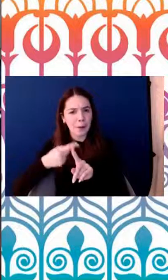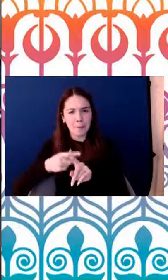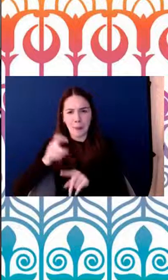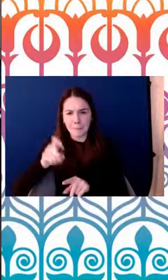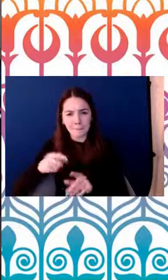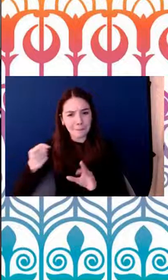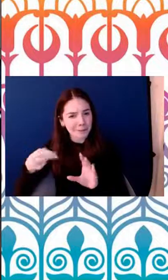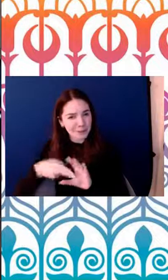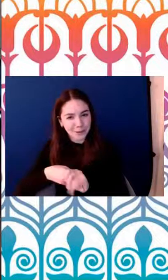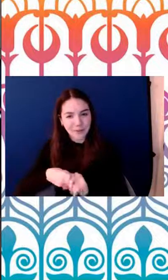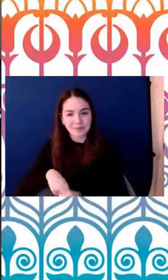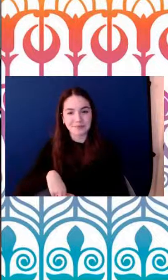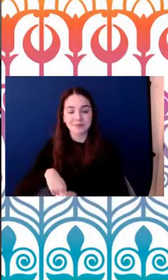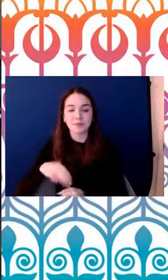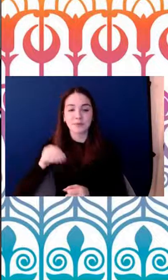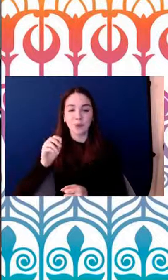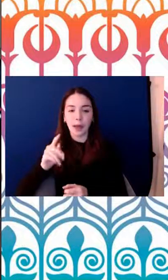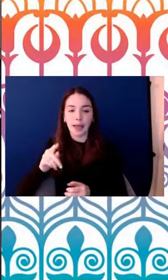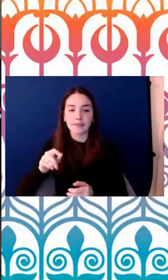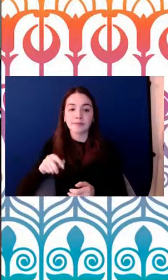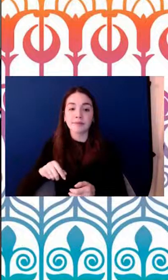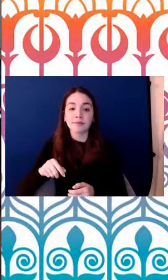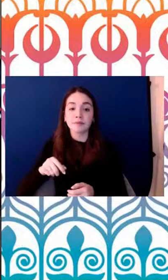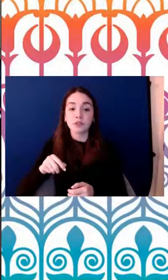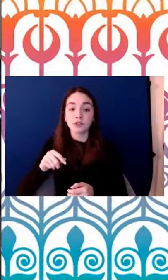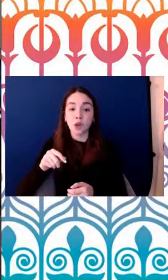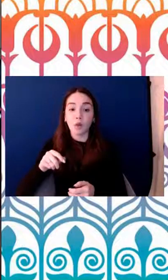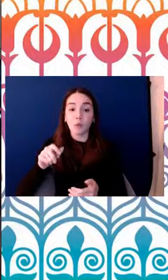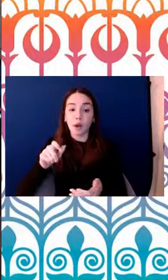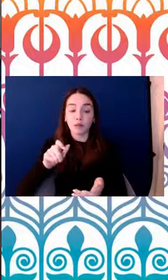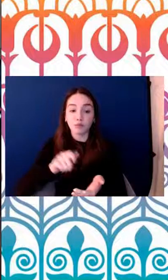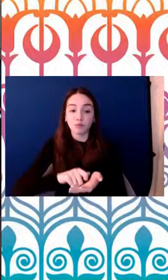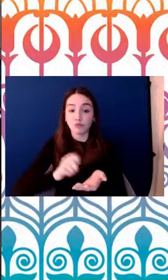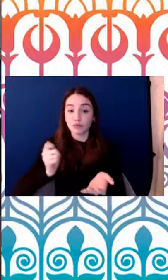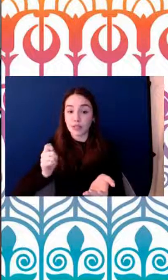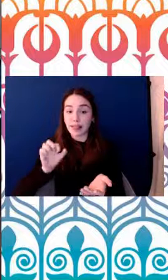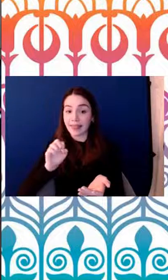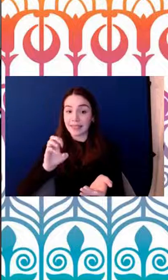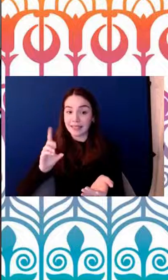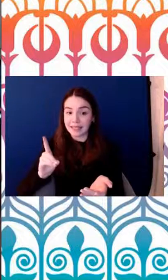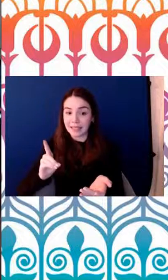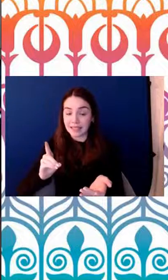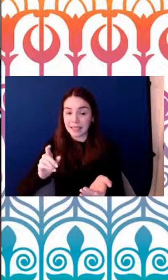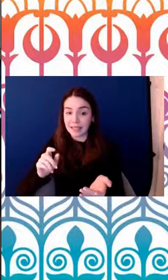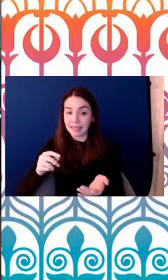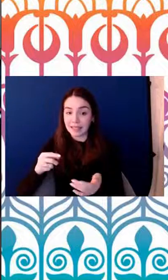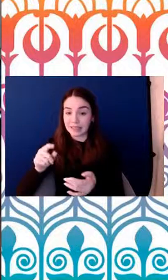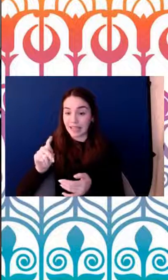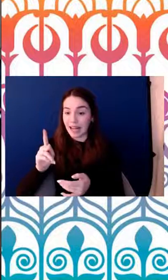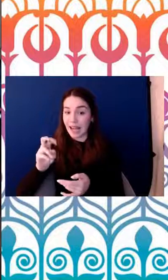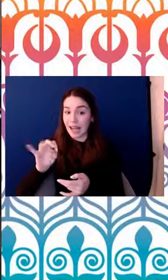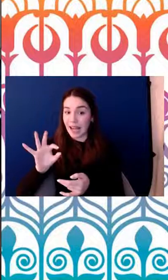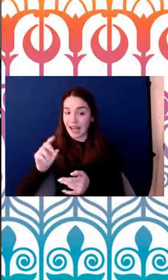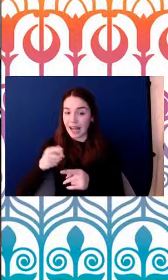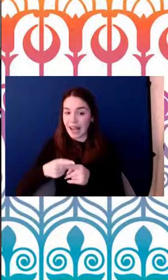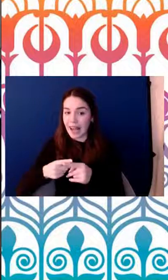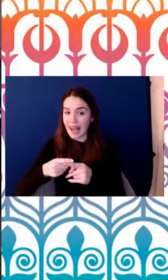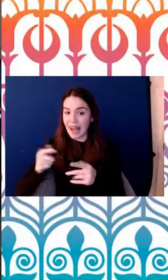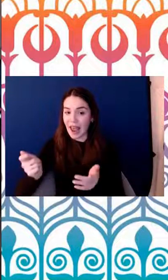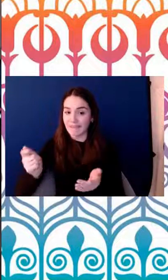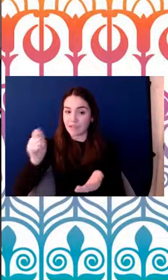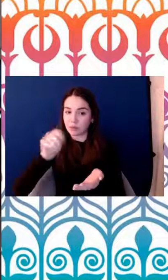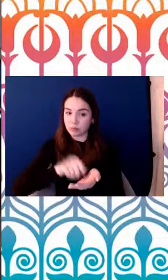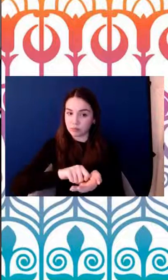Okay, so I'm gonna take the seed out, and how you do it is you lightly touch it with your knife, and then it goes and it twists super